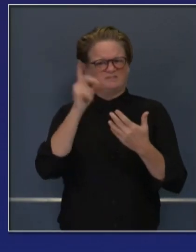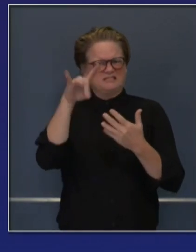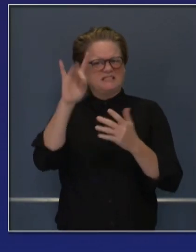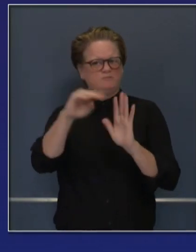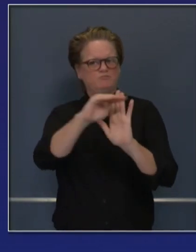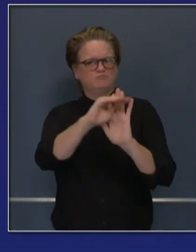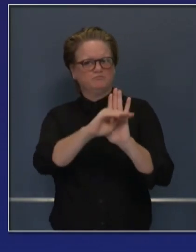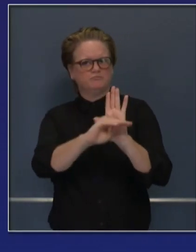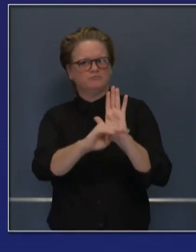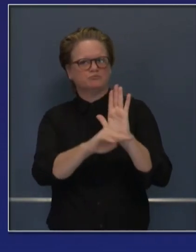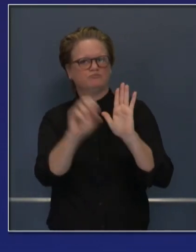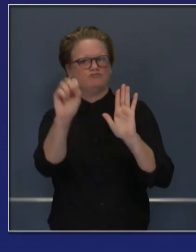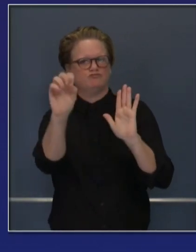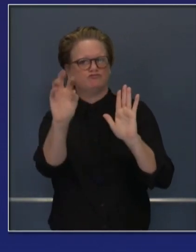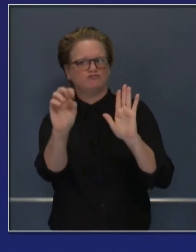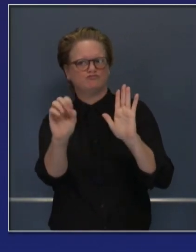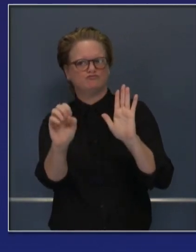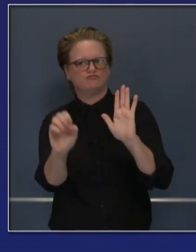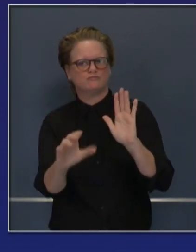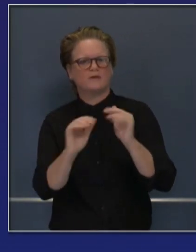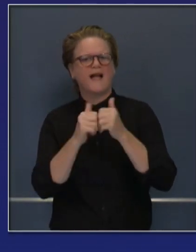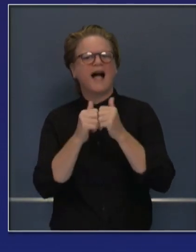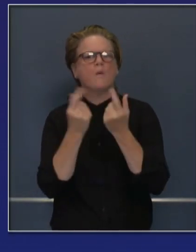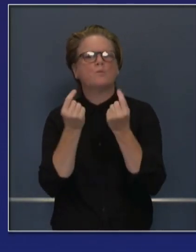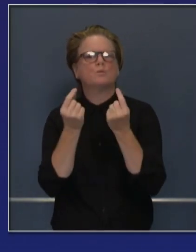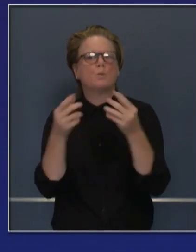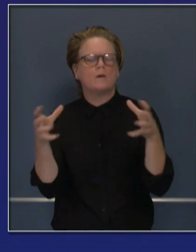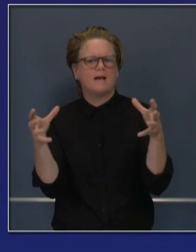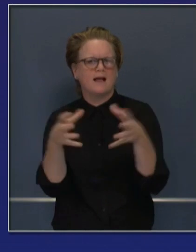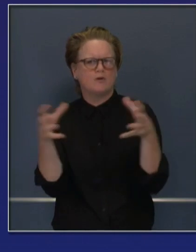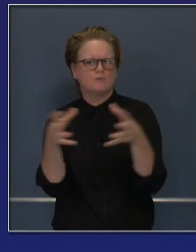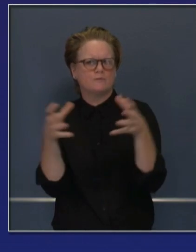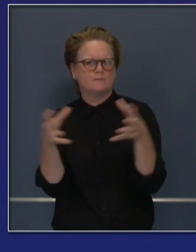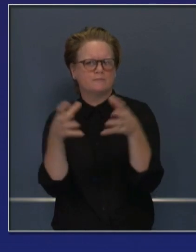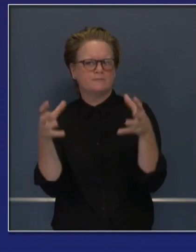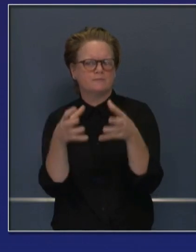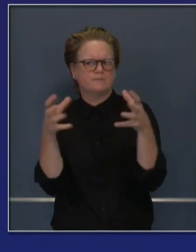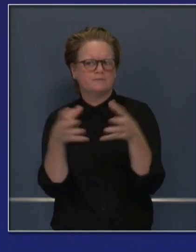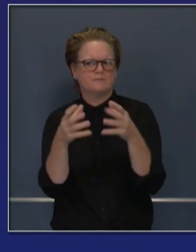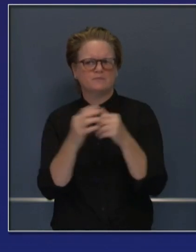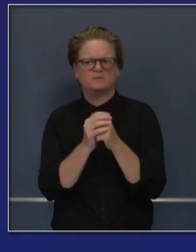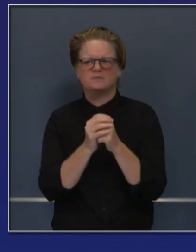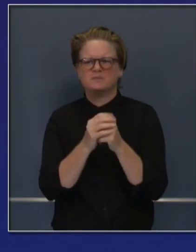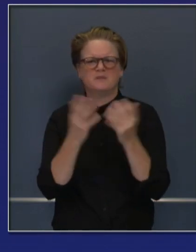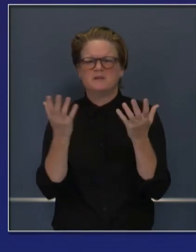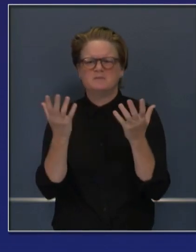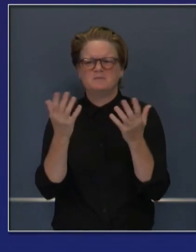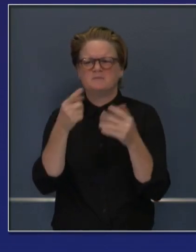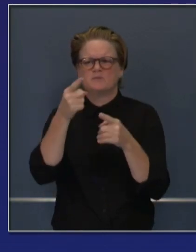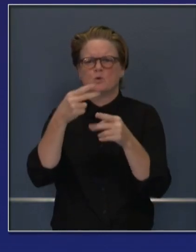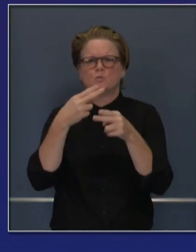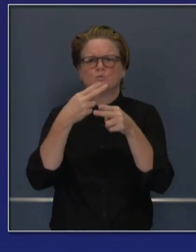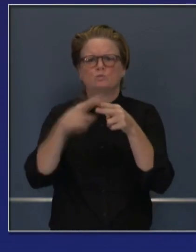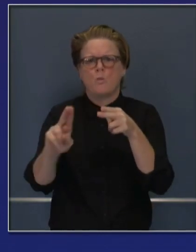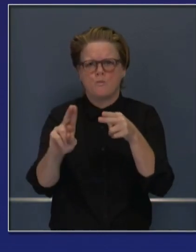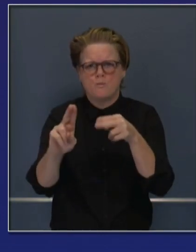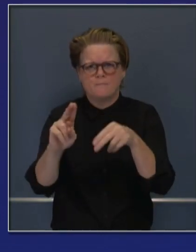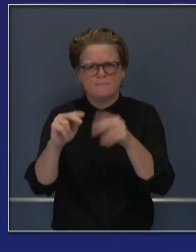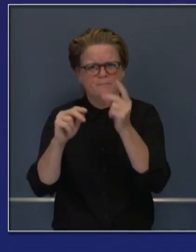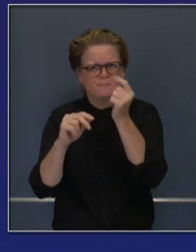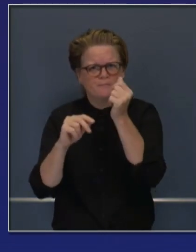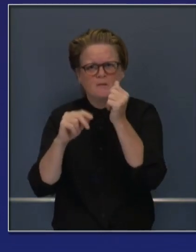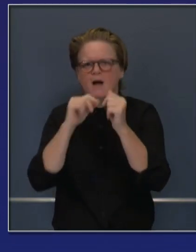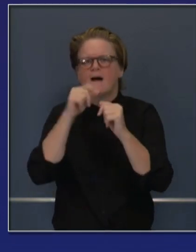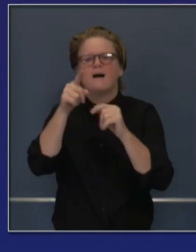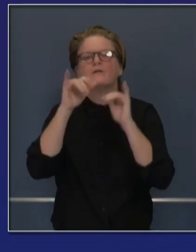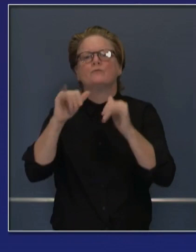most important parts of that. Always keep your gatherings short. We know that's not always easy, but we hope you can find that way. In red and